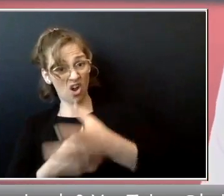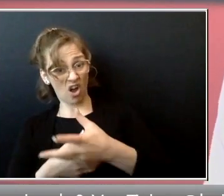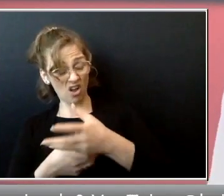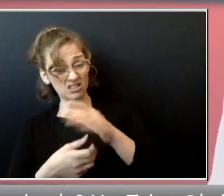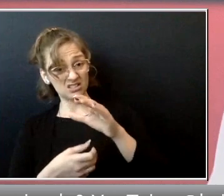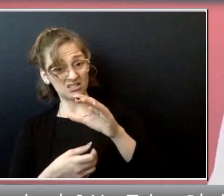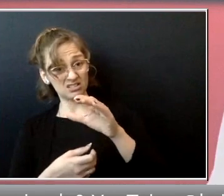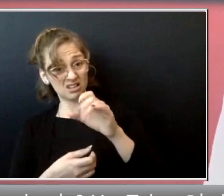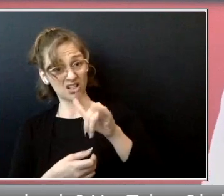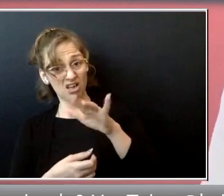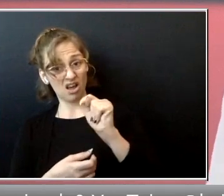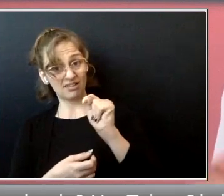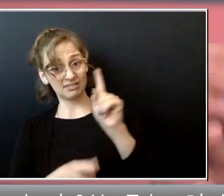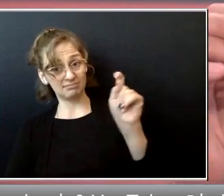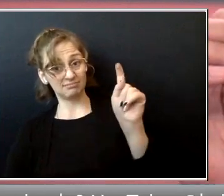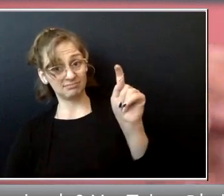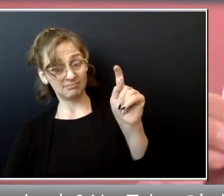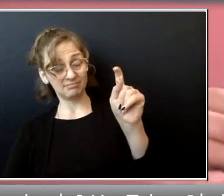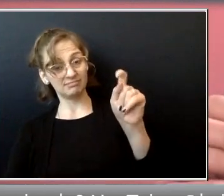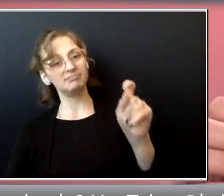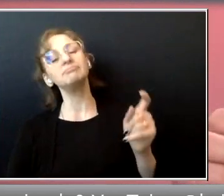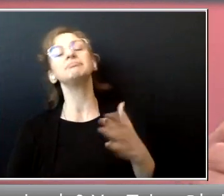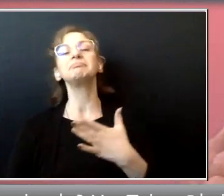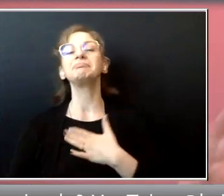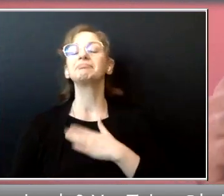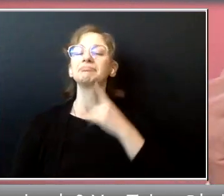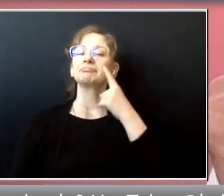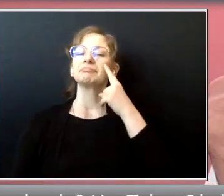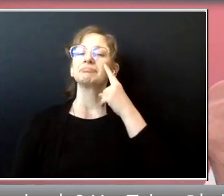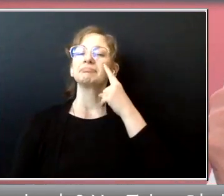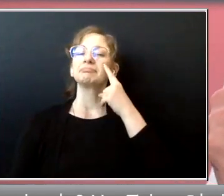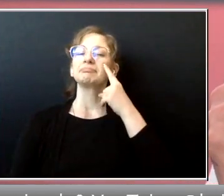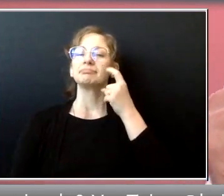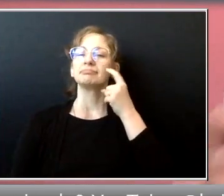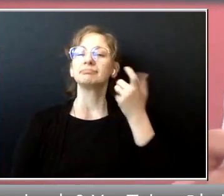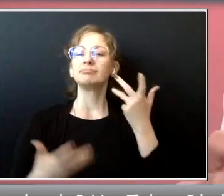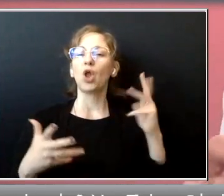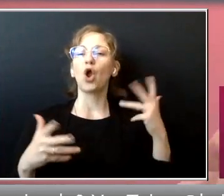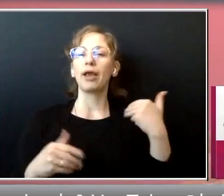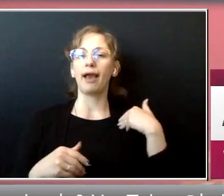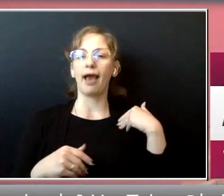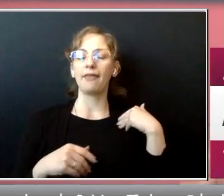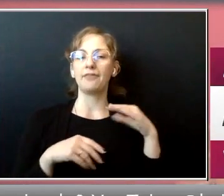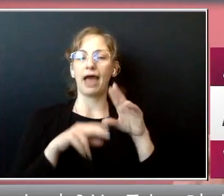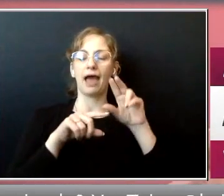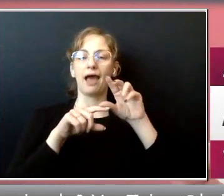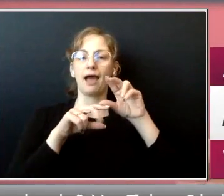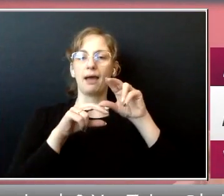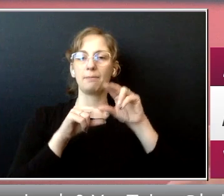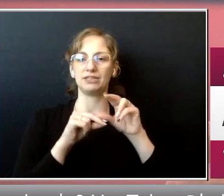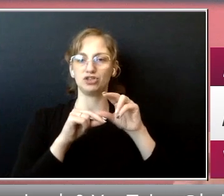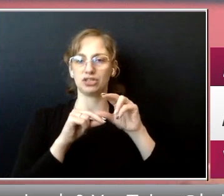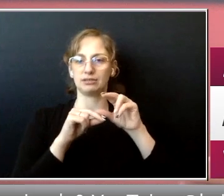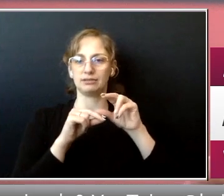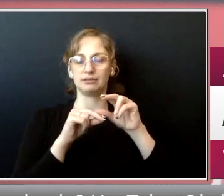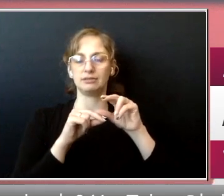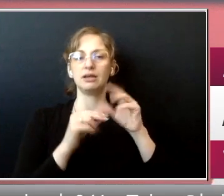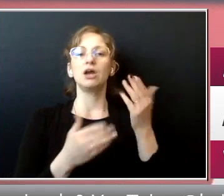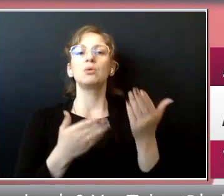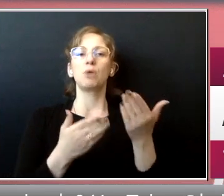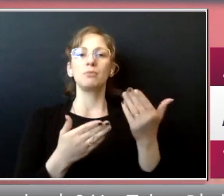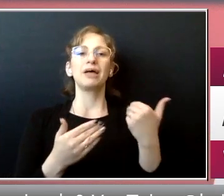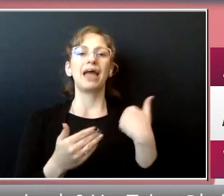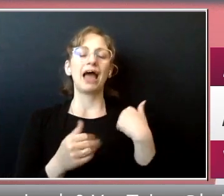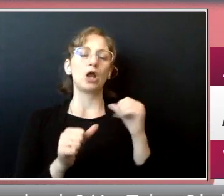I suspect is that he had that pinching already, and so he probably had some chronic clot existing in